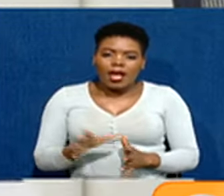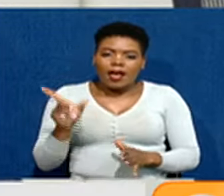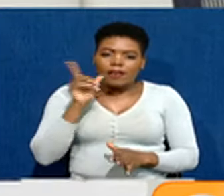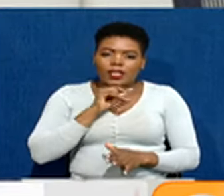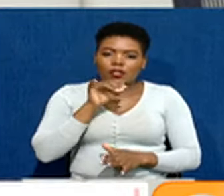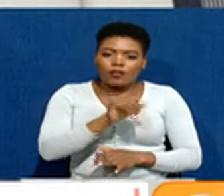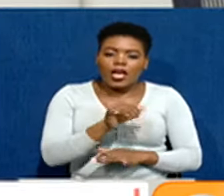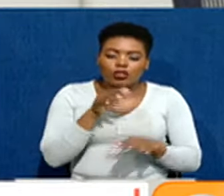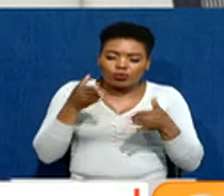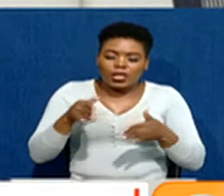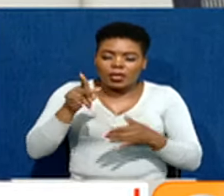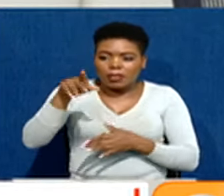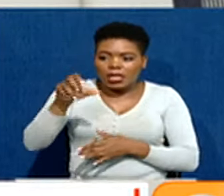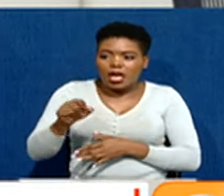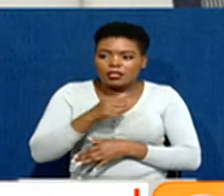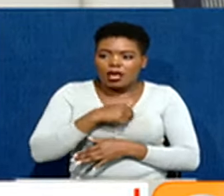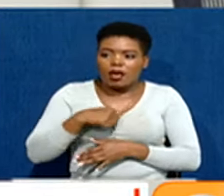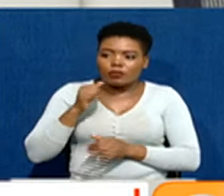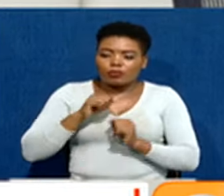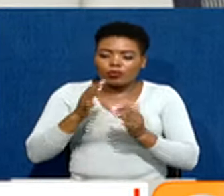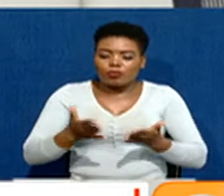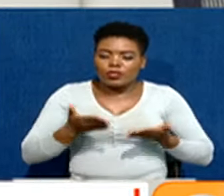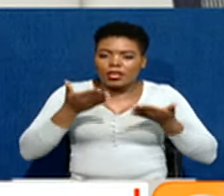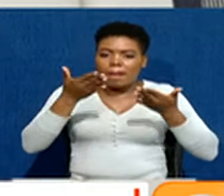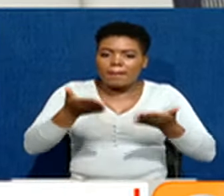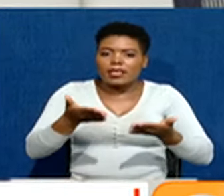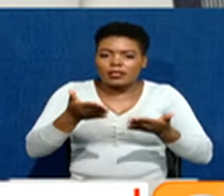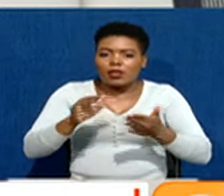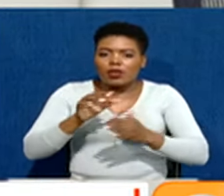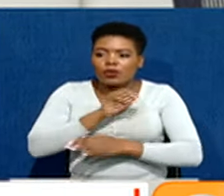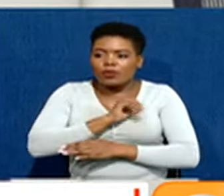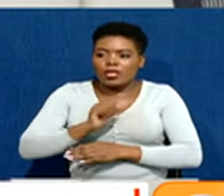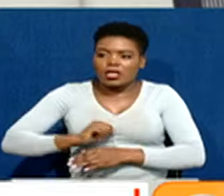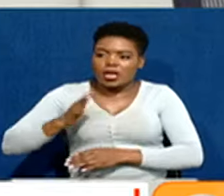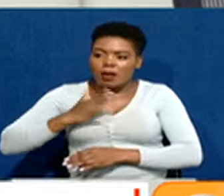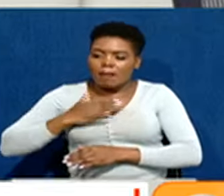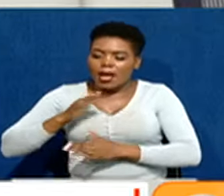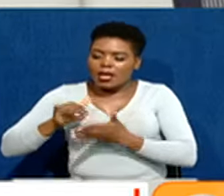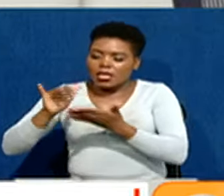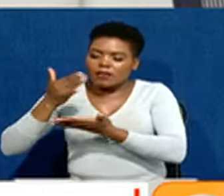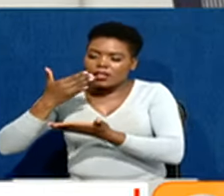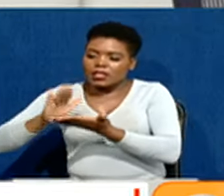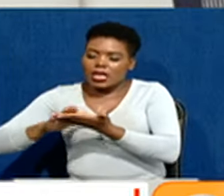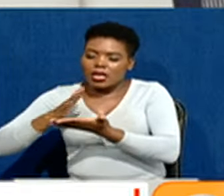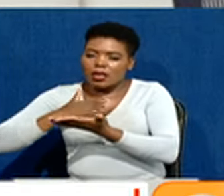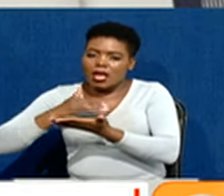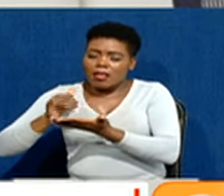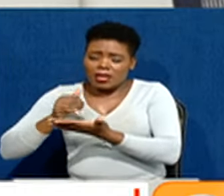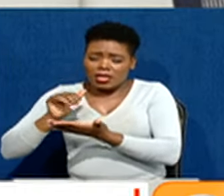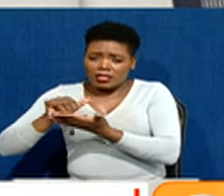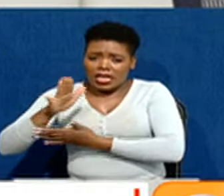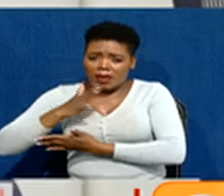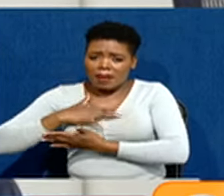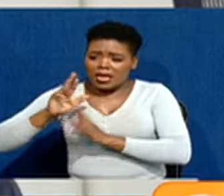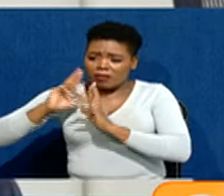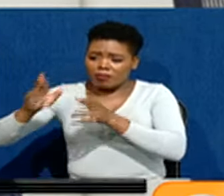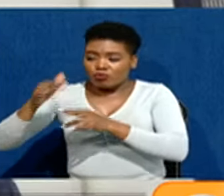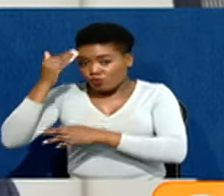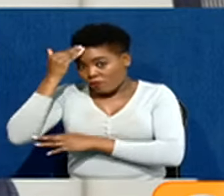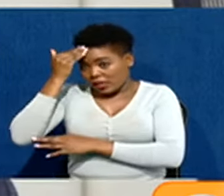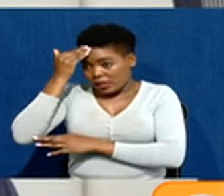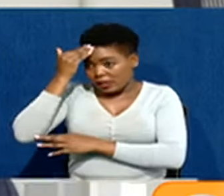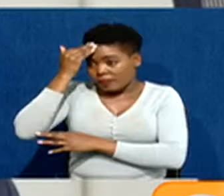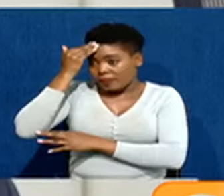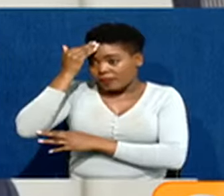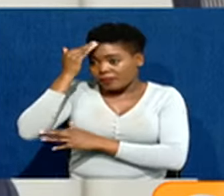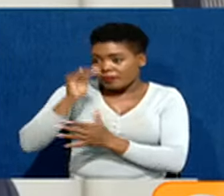today, PS, we'll be able to submit to the Senate our report and to IBEC as well on Monday, which is scheduled for Monday,